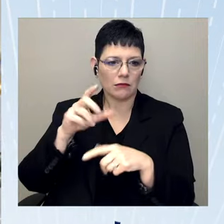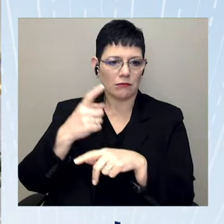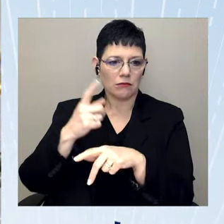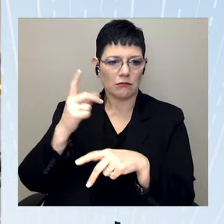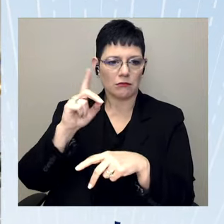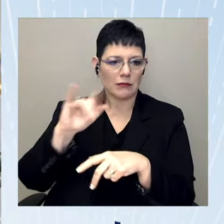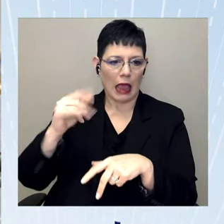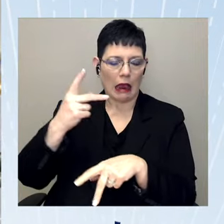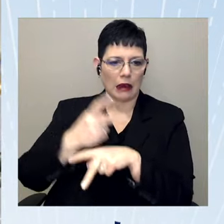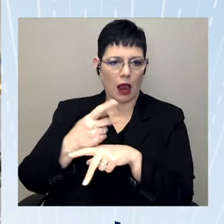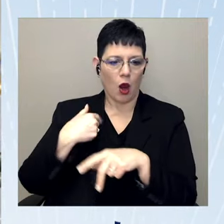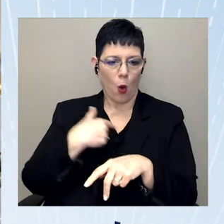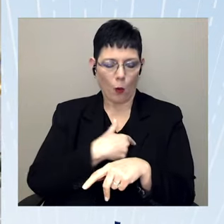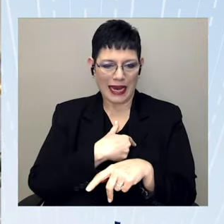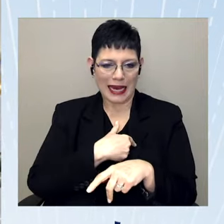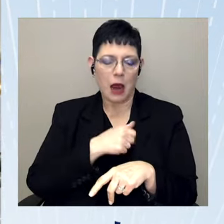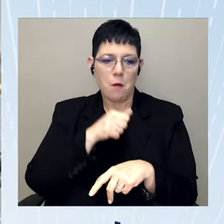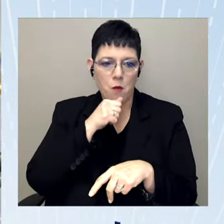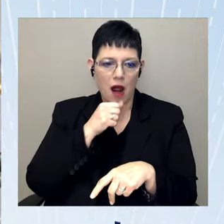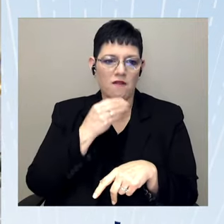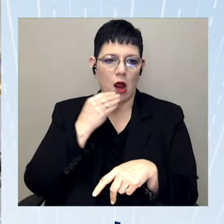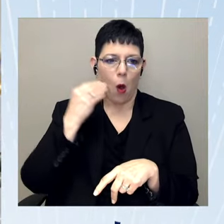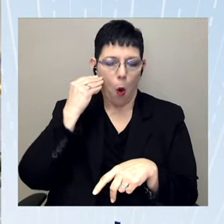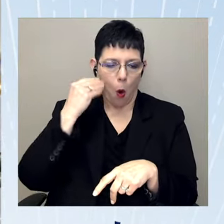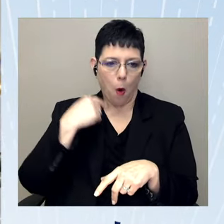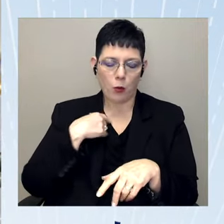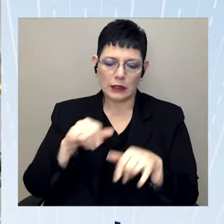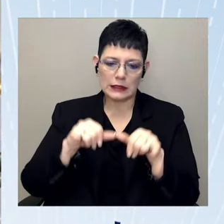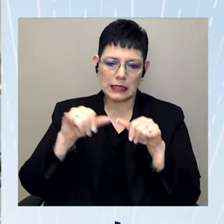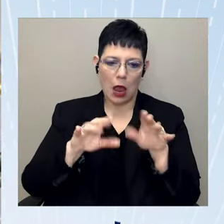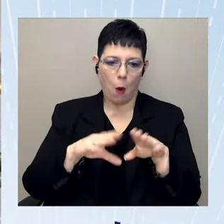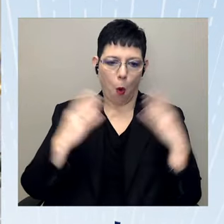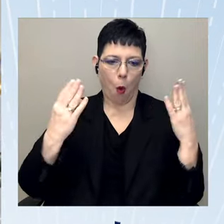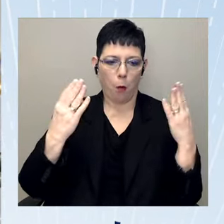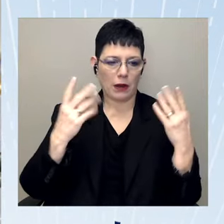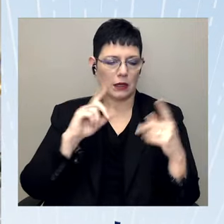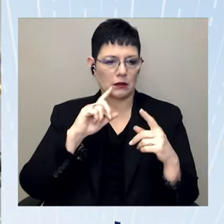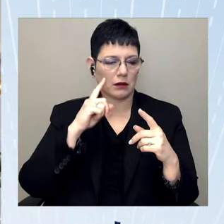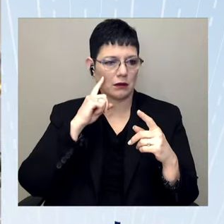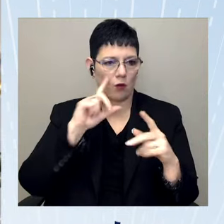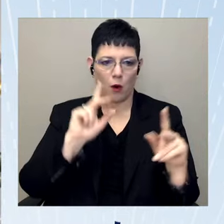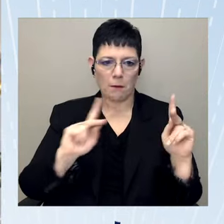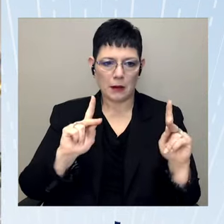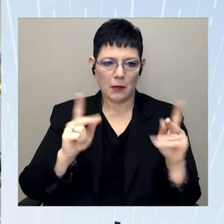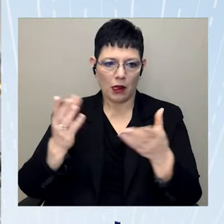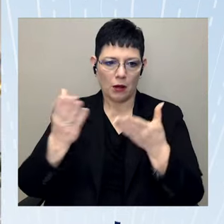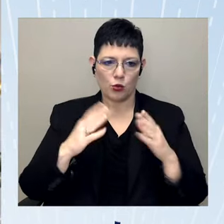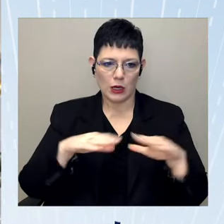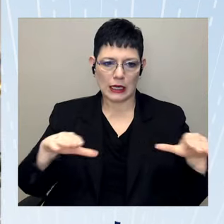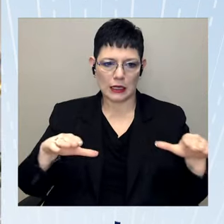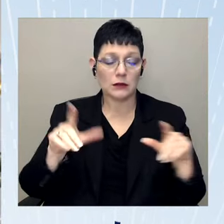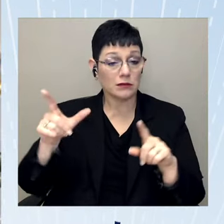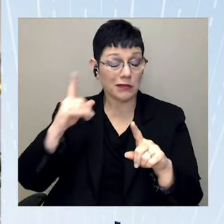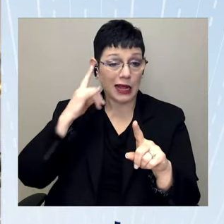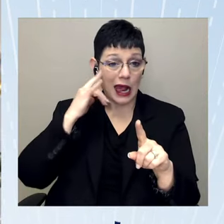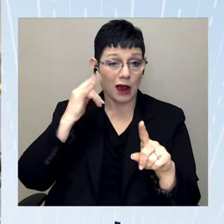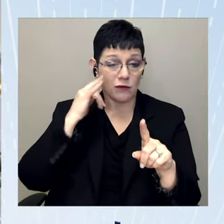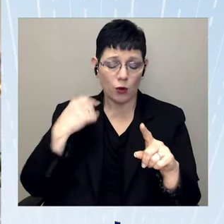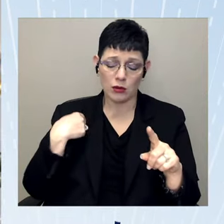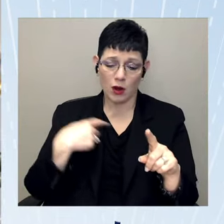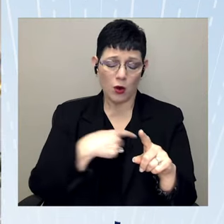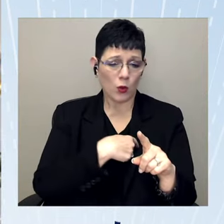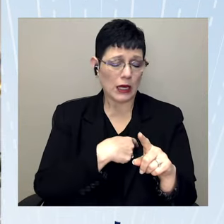We were the ones that kept our door open when the world shut down. In California,